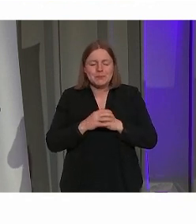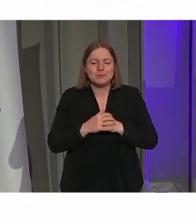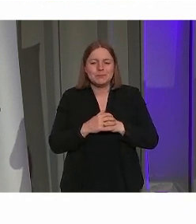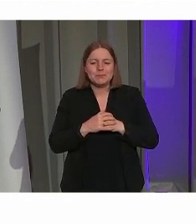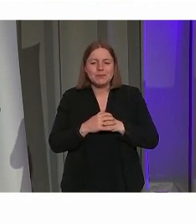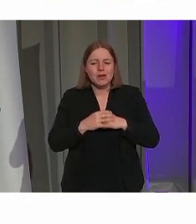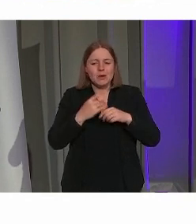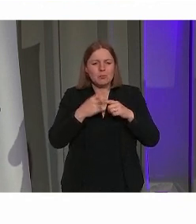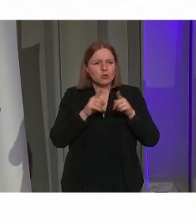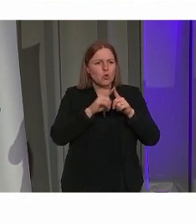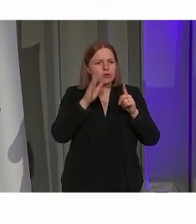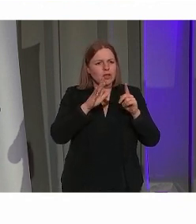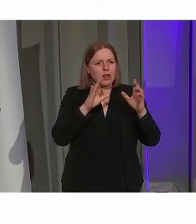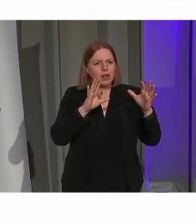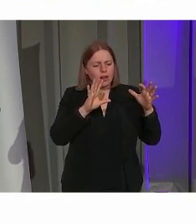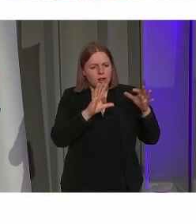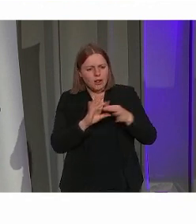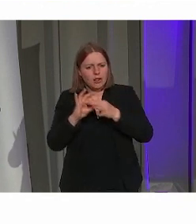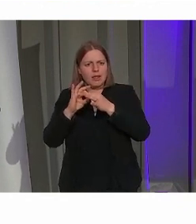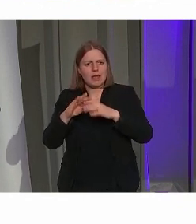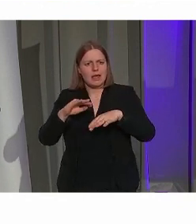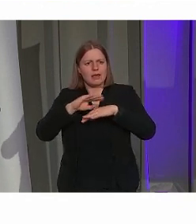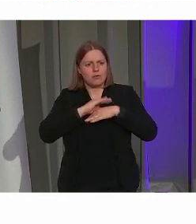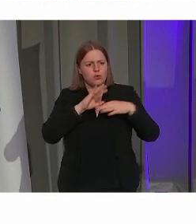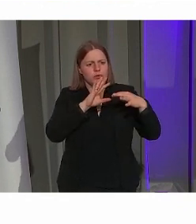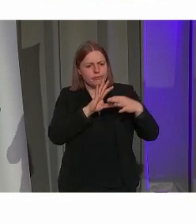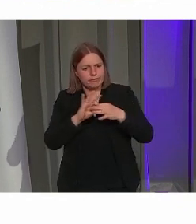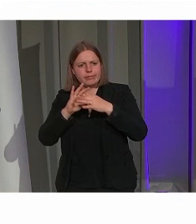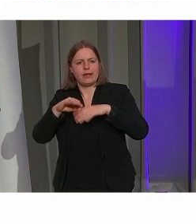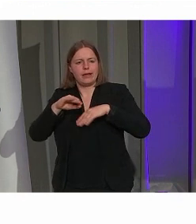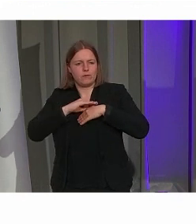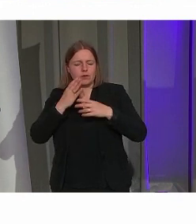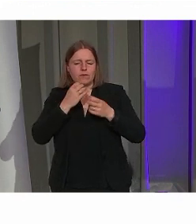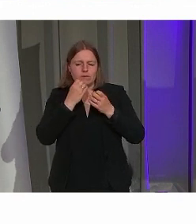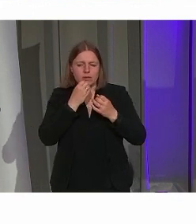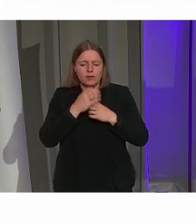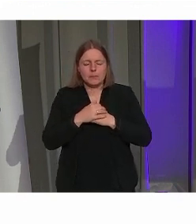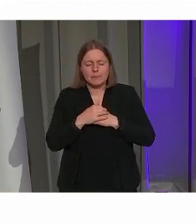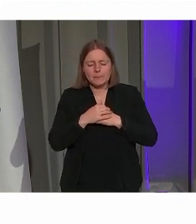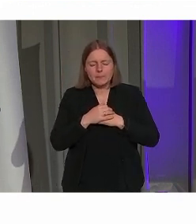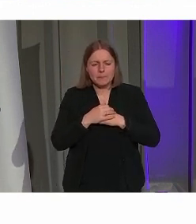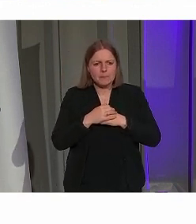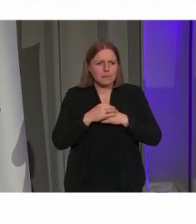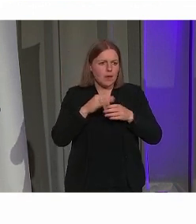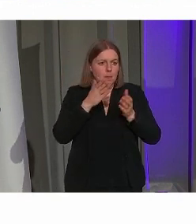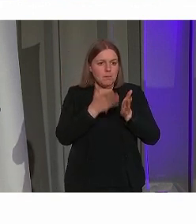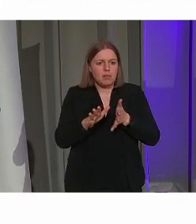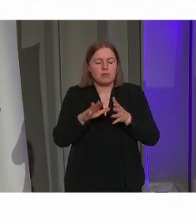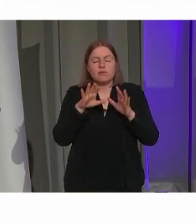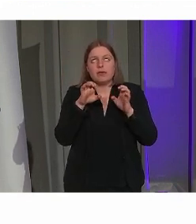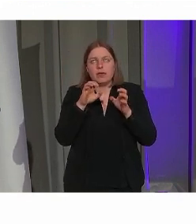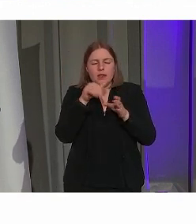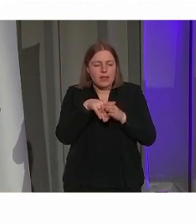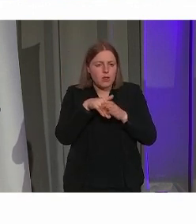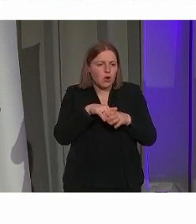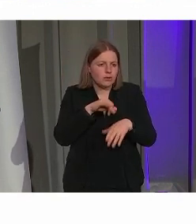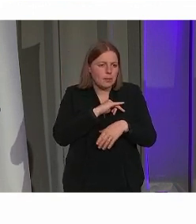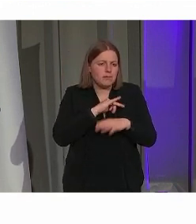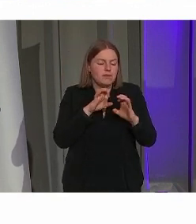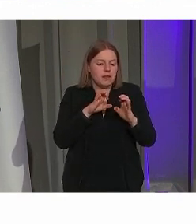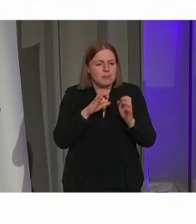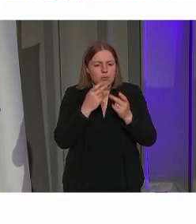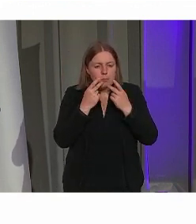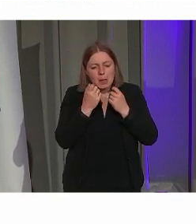construction sites very briefly, and I'm going to highlight the links to heritage. The